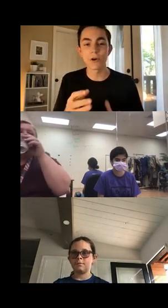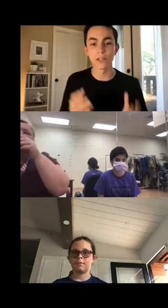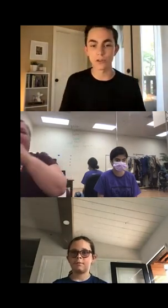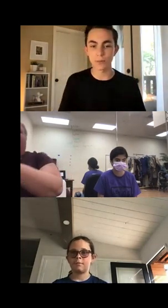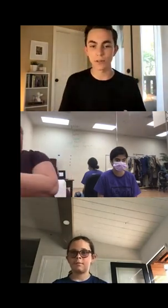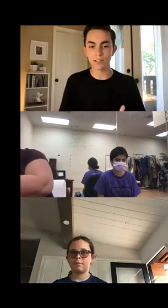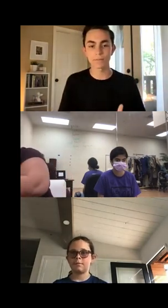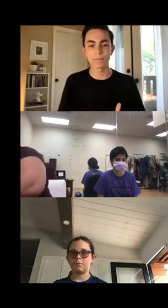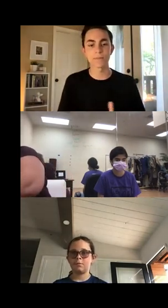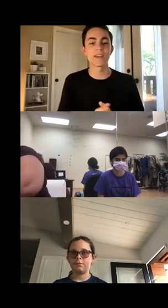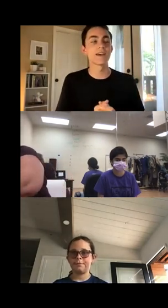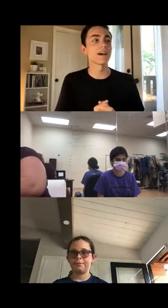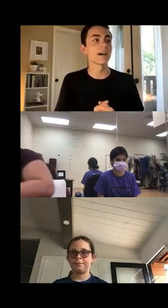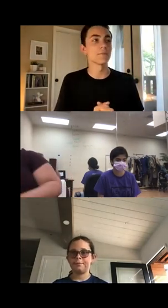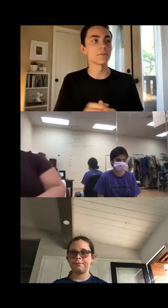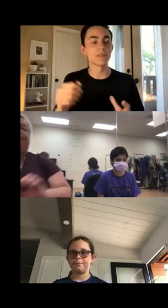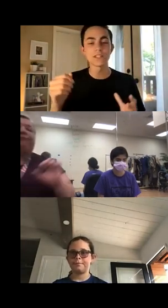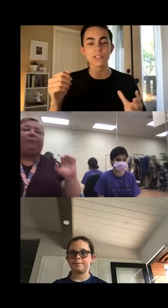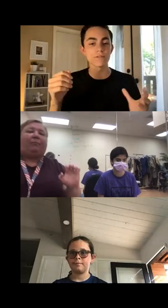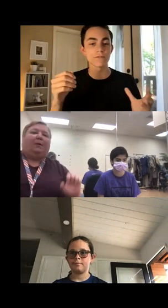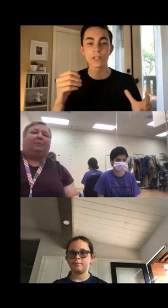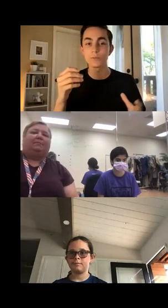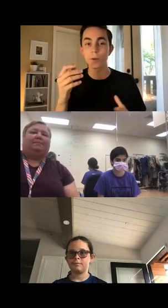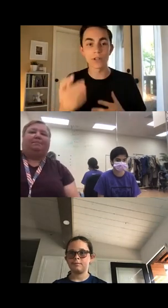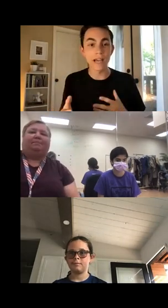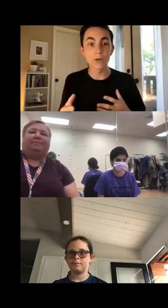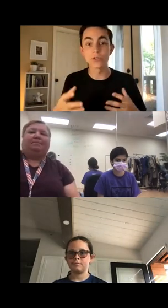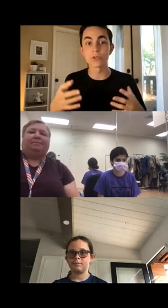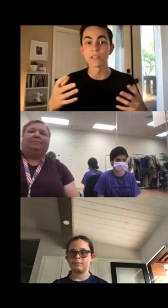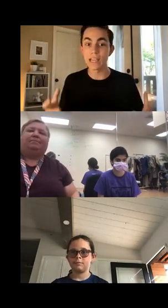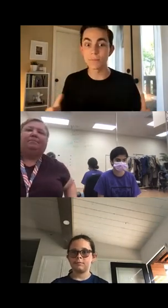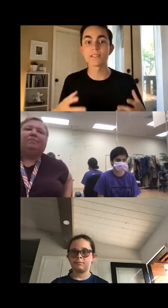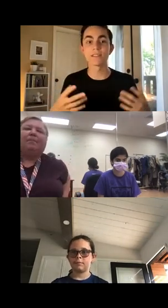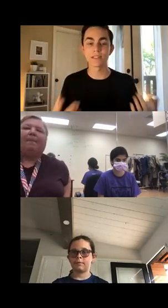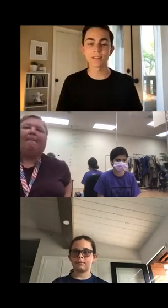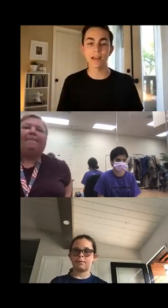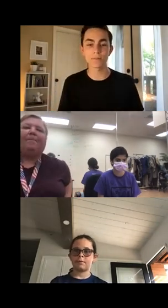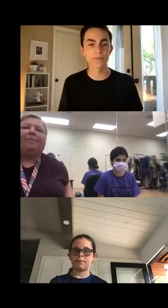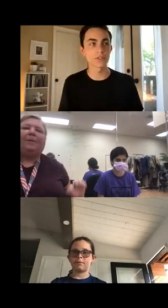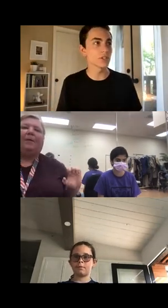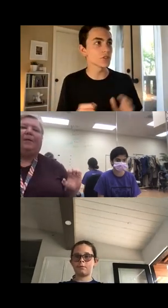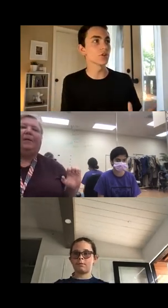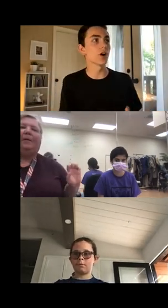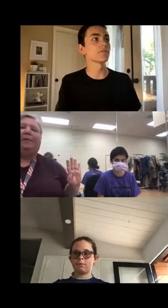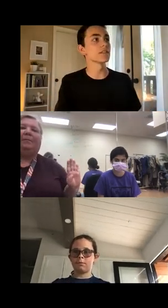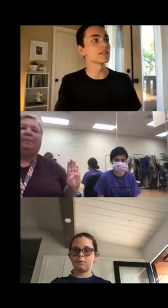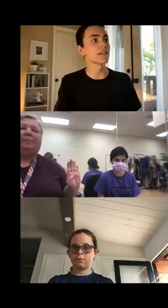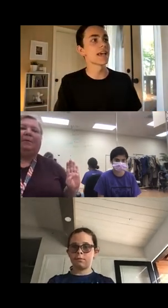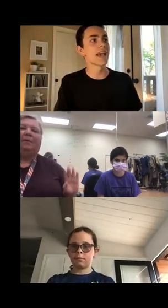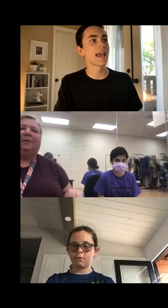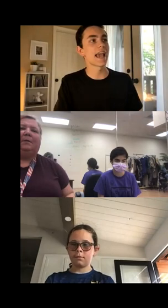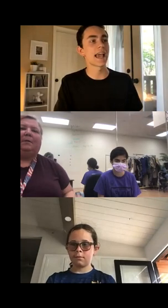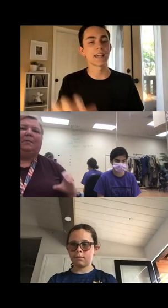also called fingerspelling. This is for any proper nouns or names, things like that. So let's start off. This